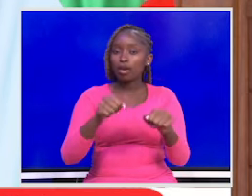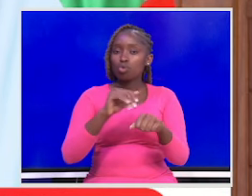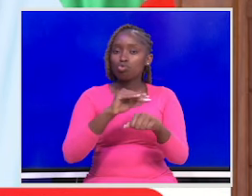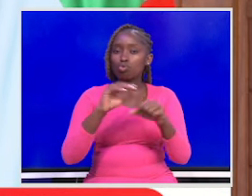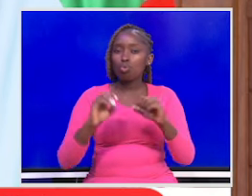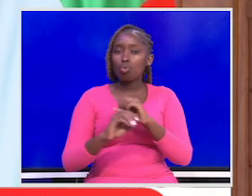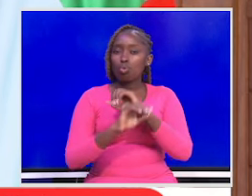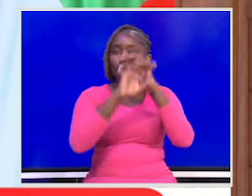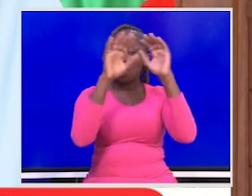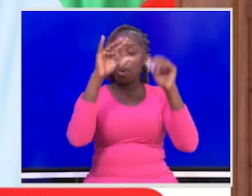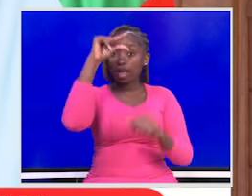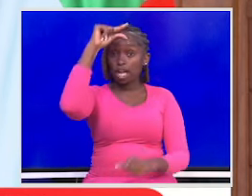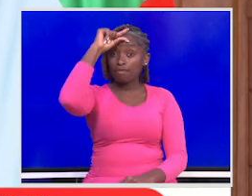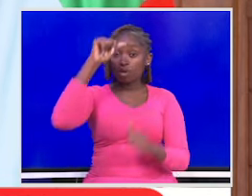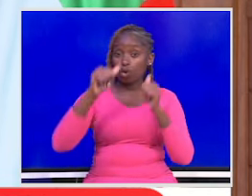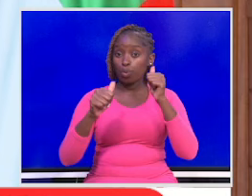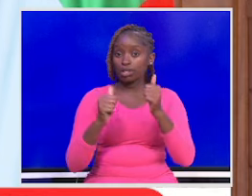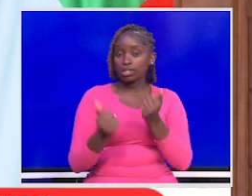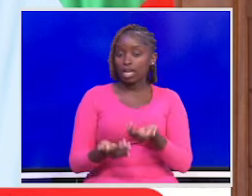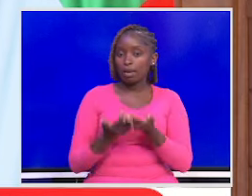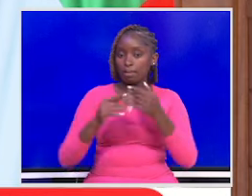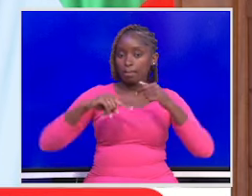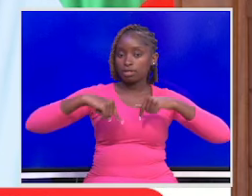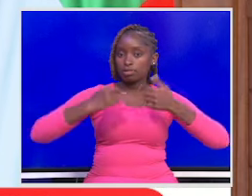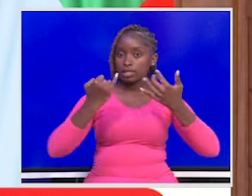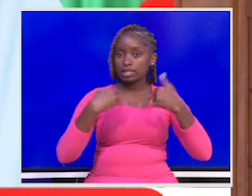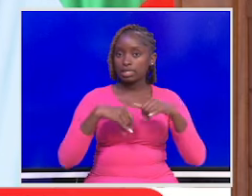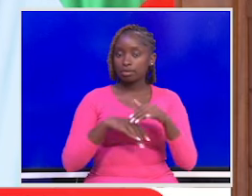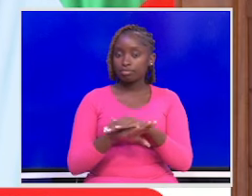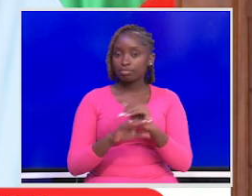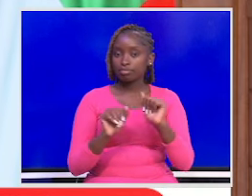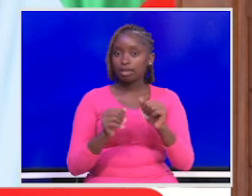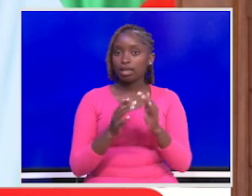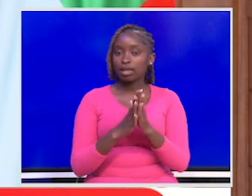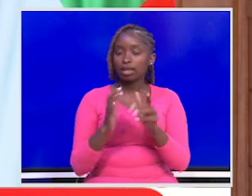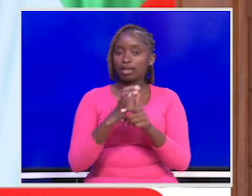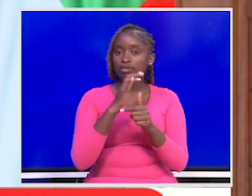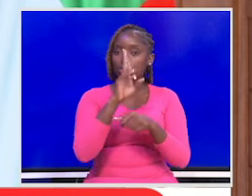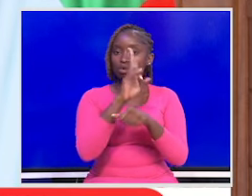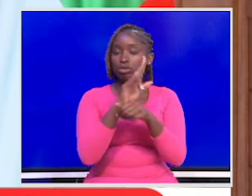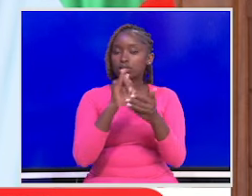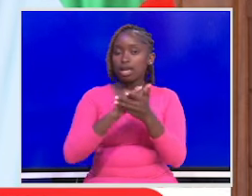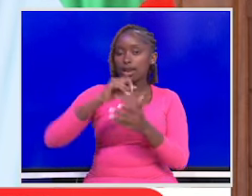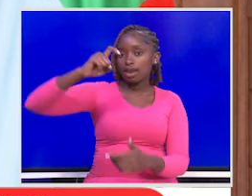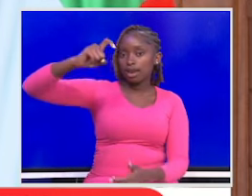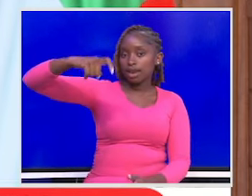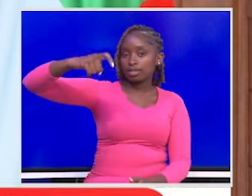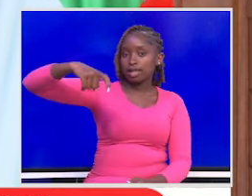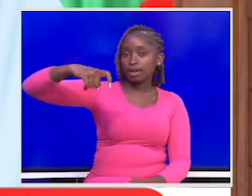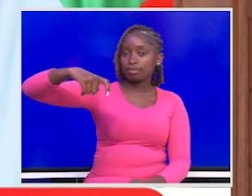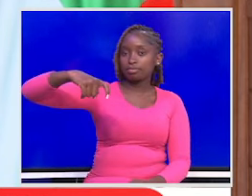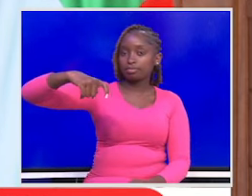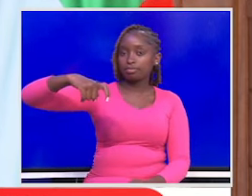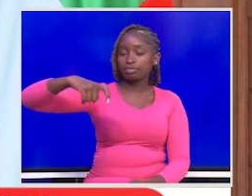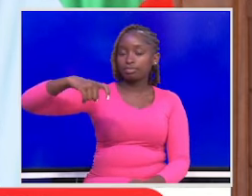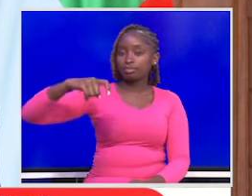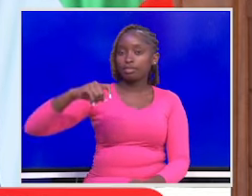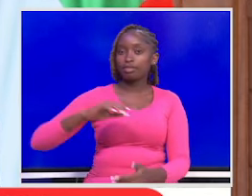government that will assist me in accelerating and expediting the necessary,